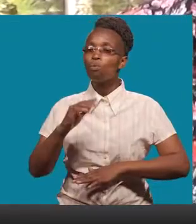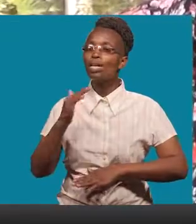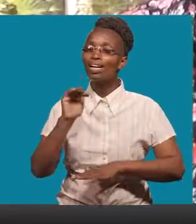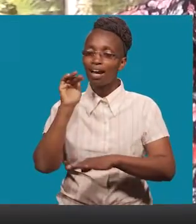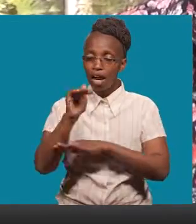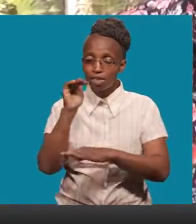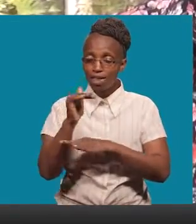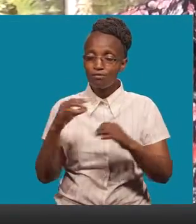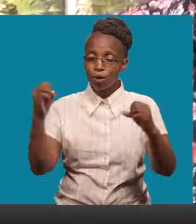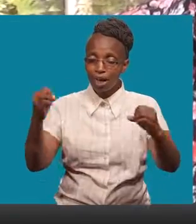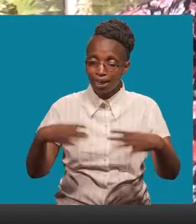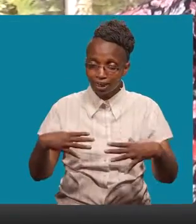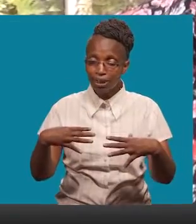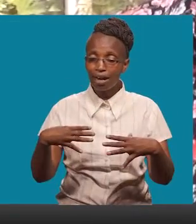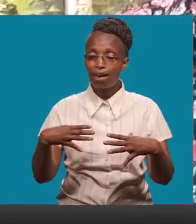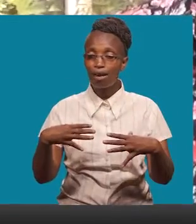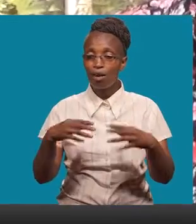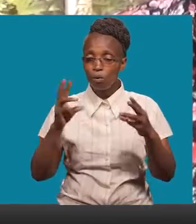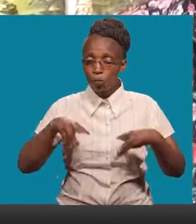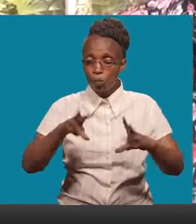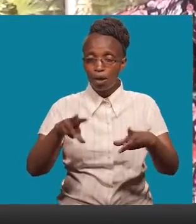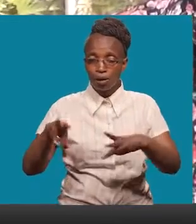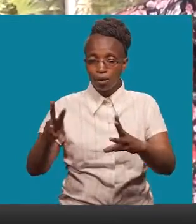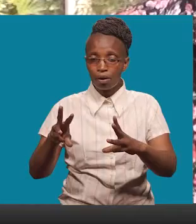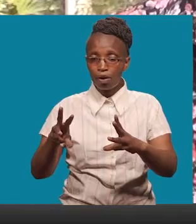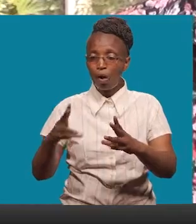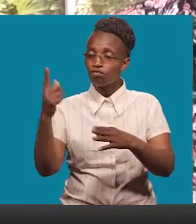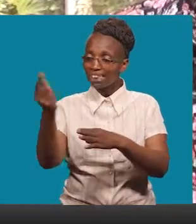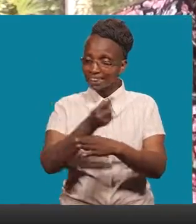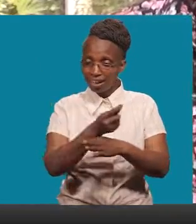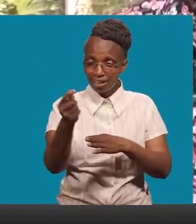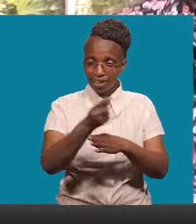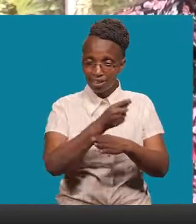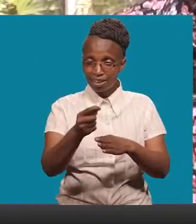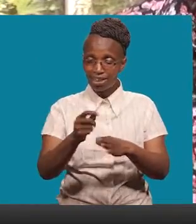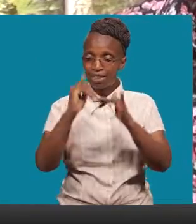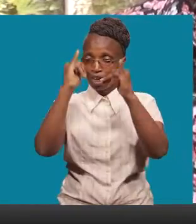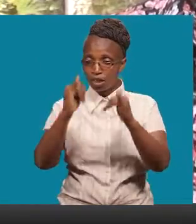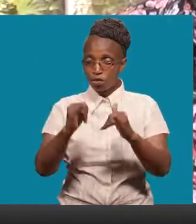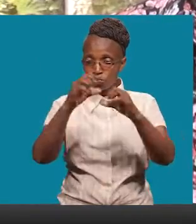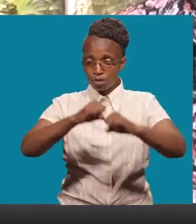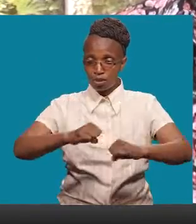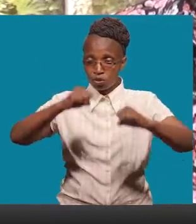for a transparent, a consultative way of